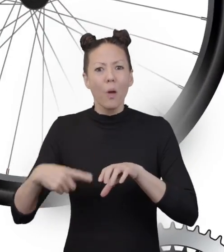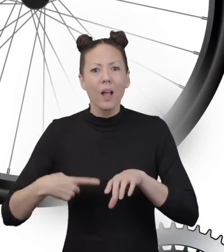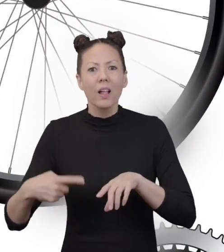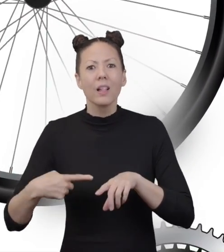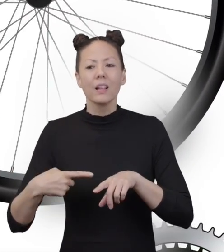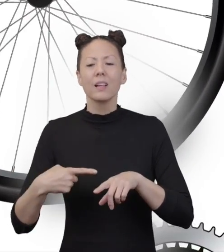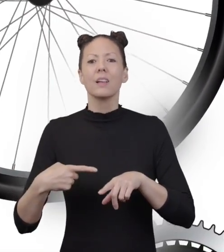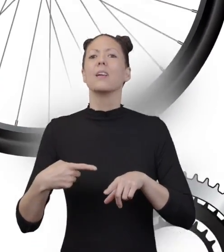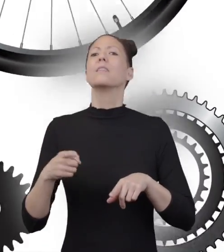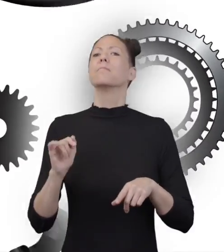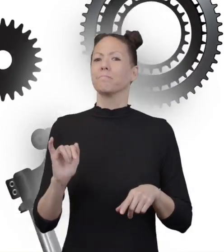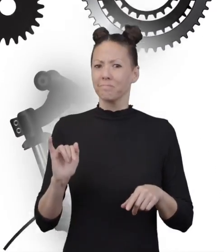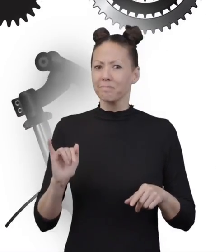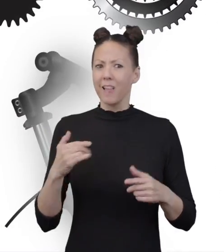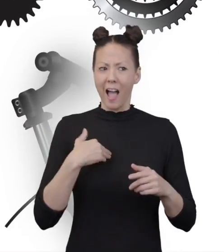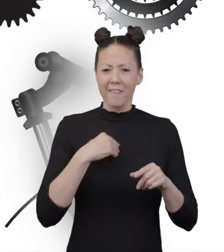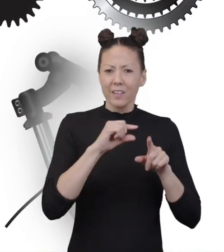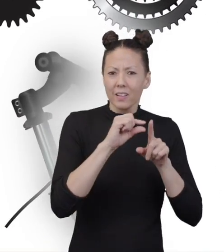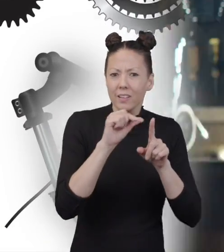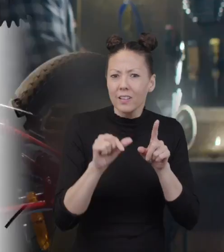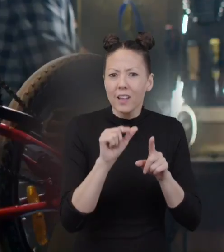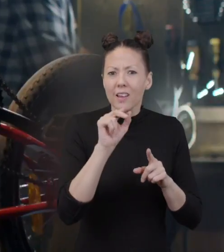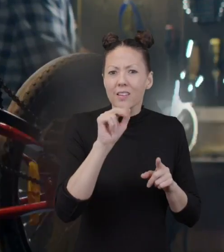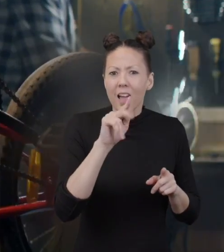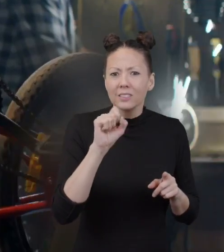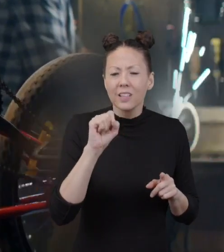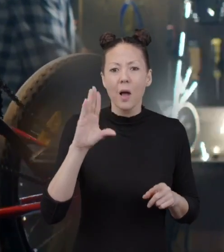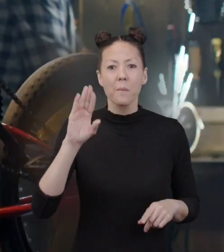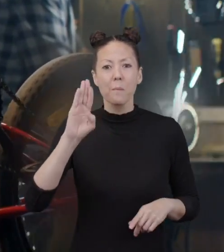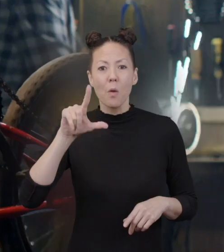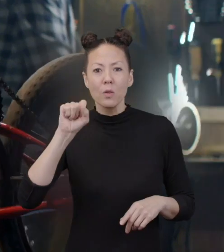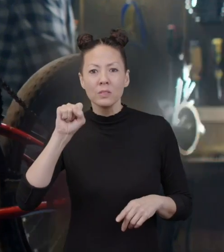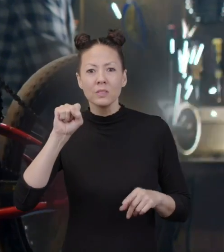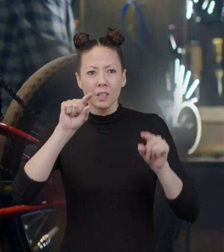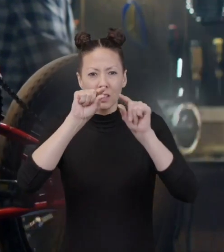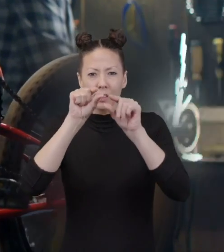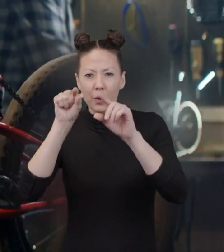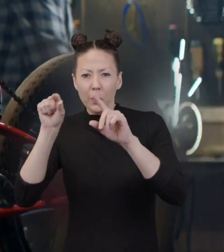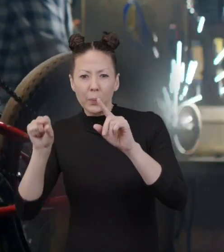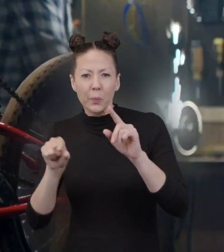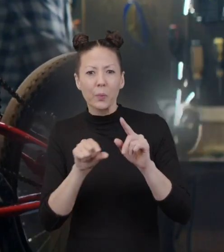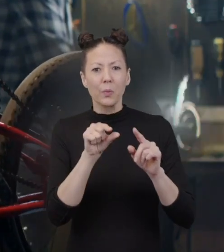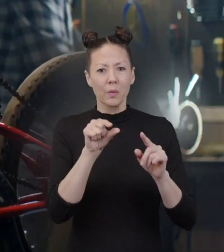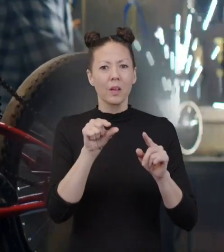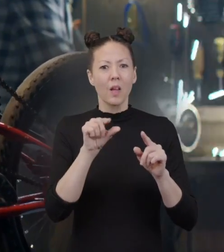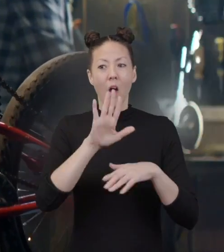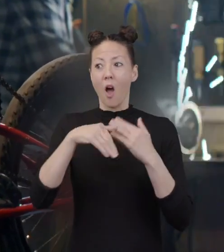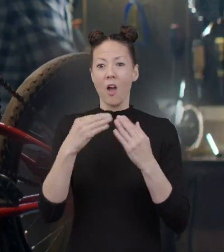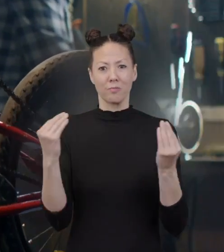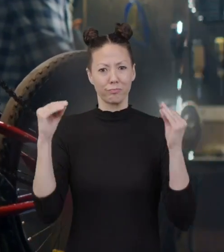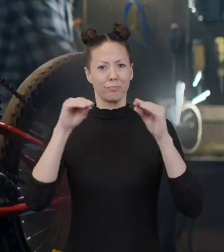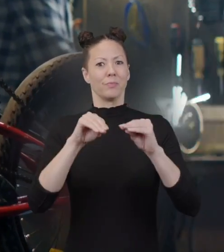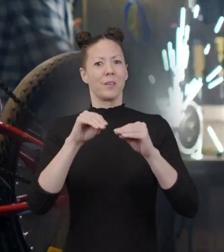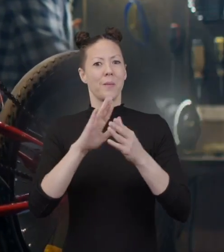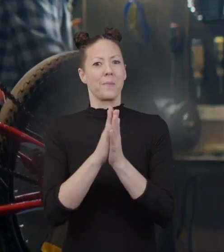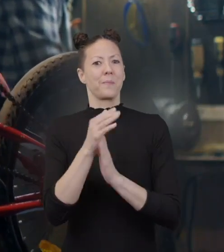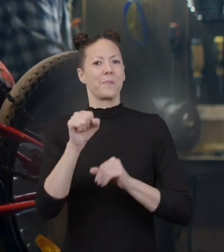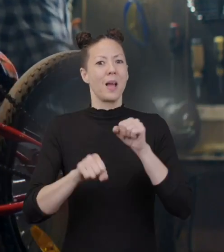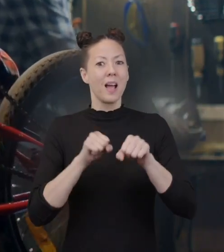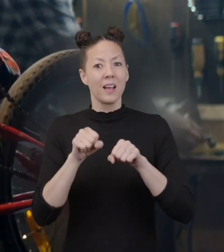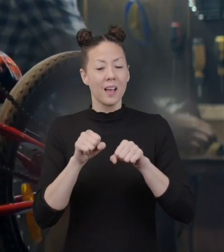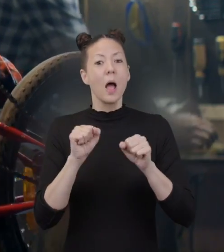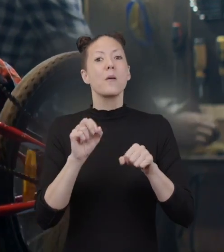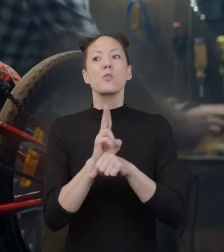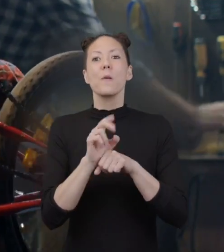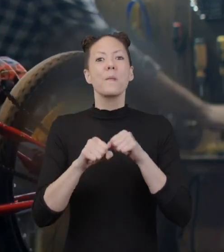wheels, the nuts and bolts. All of the things on your bicycle can be used on other